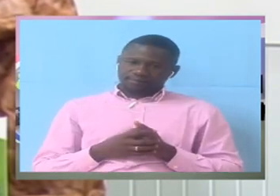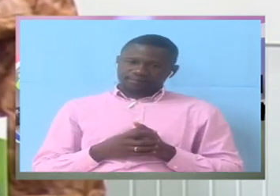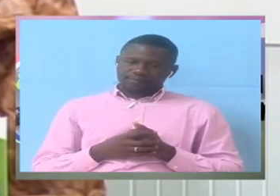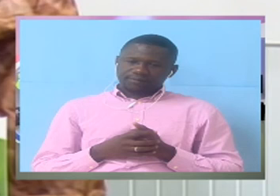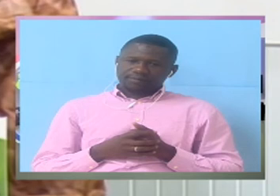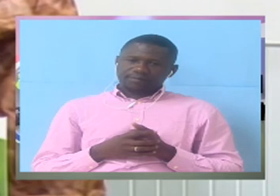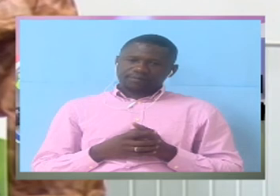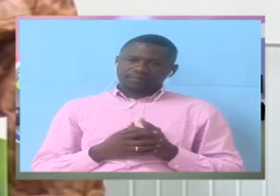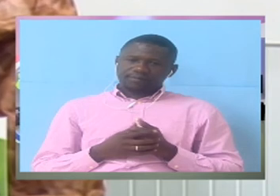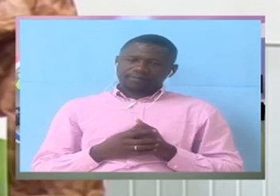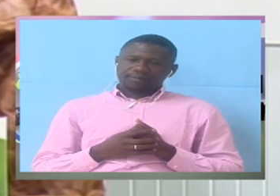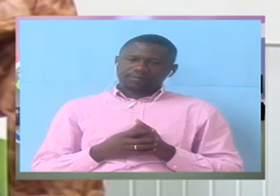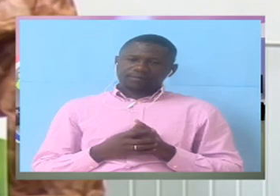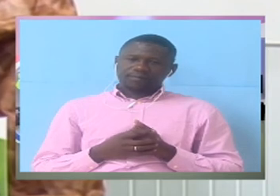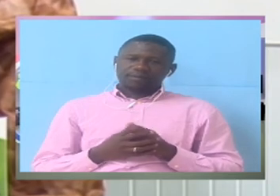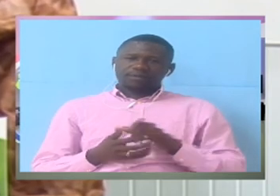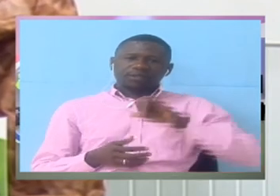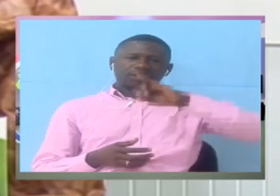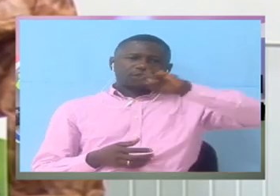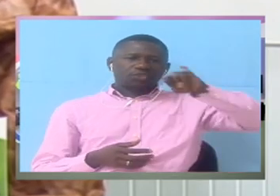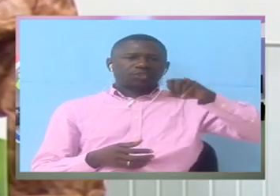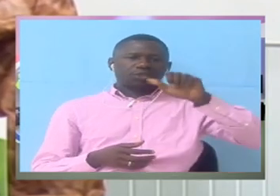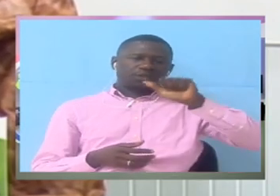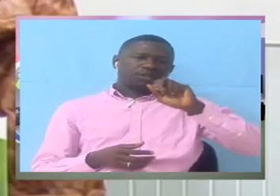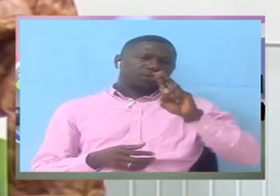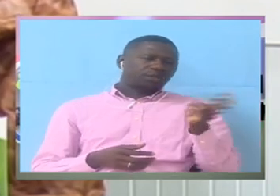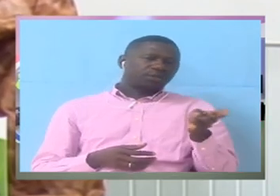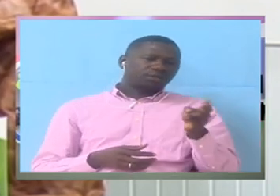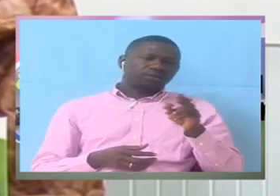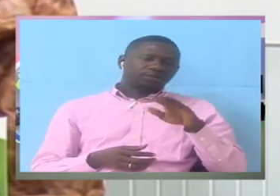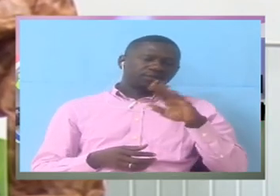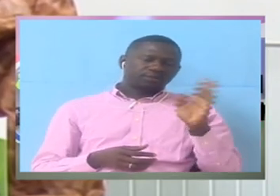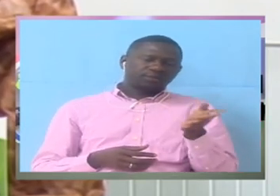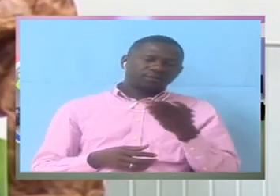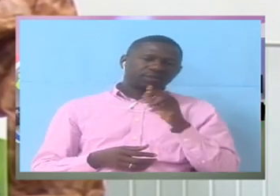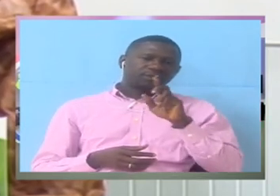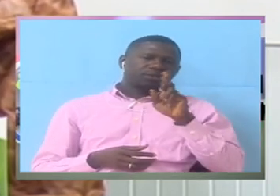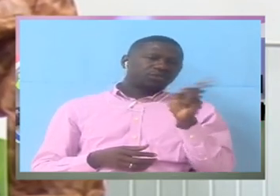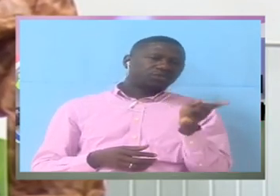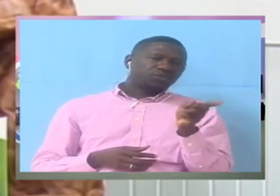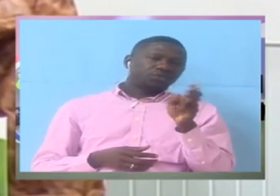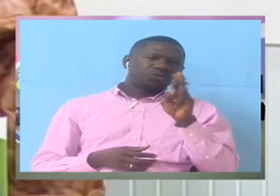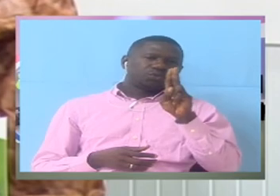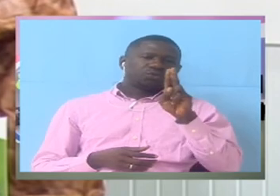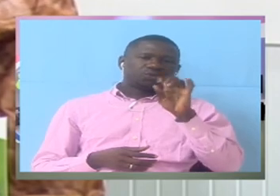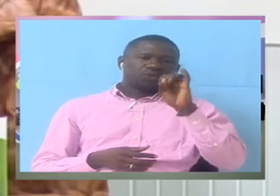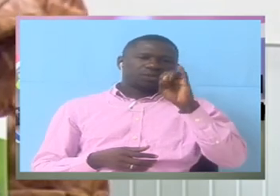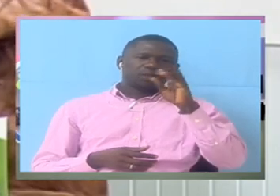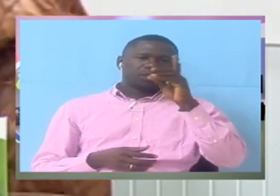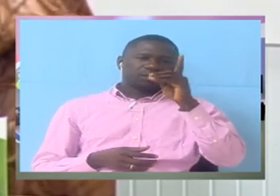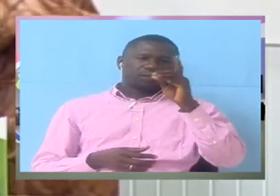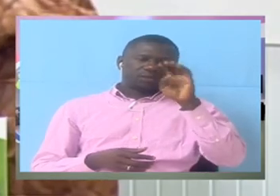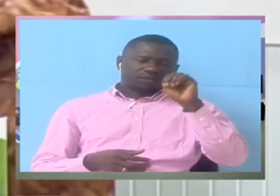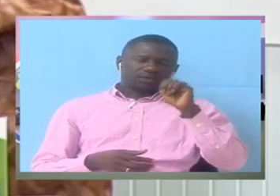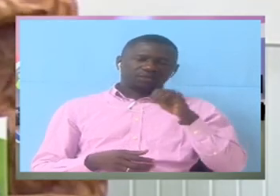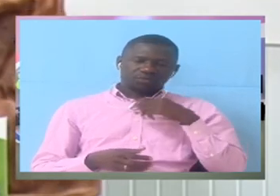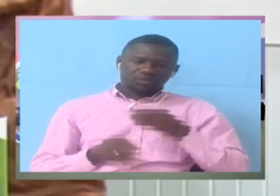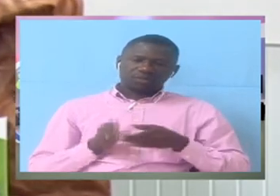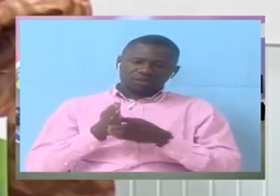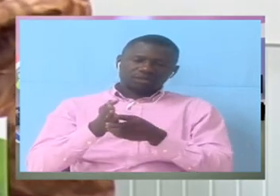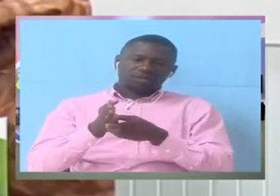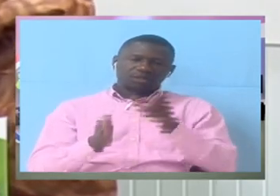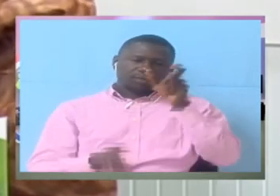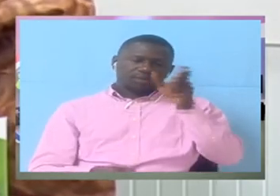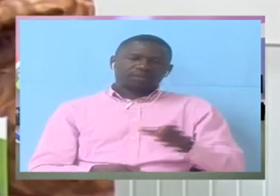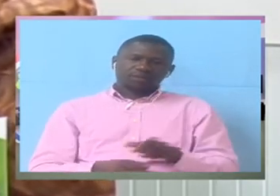Jagai, Olu Mulakebat. Jagai. Did you say Jagai? Ah, Olu Mulakebat. Yes, he was their leader.